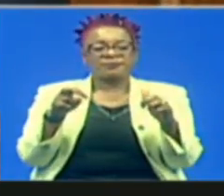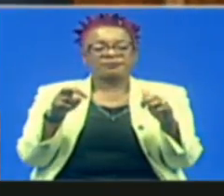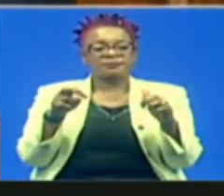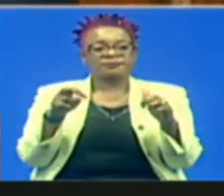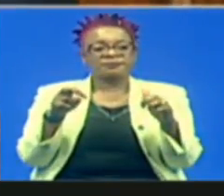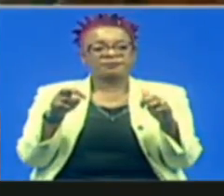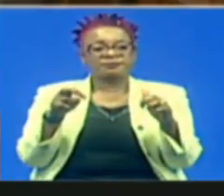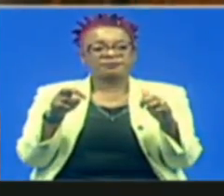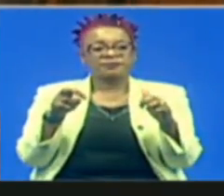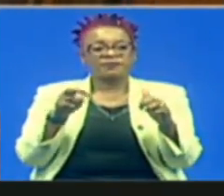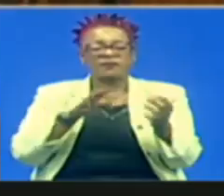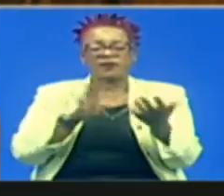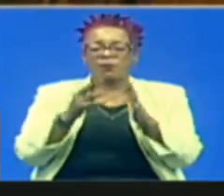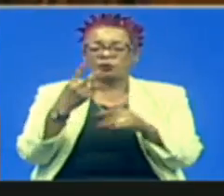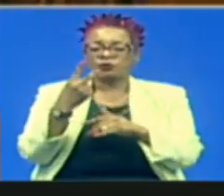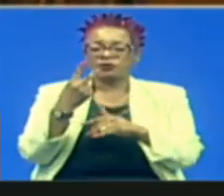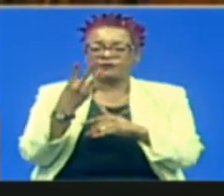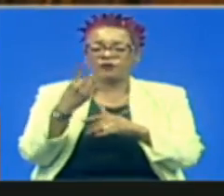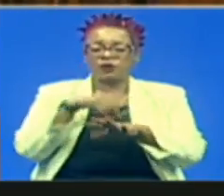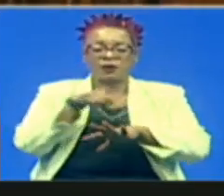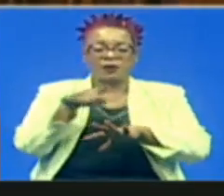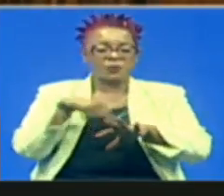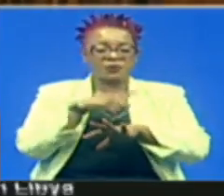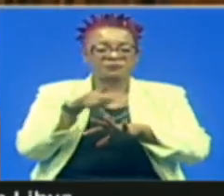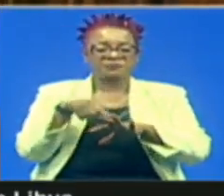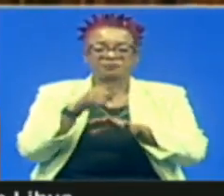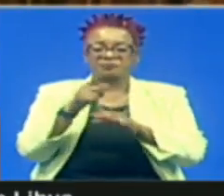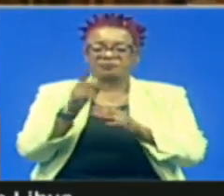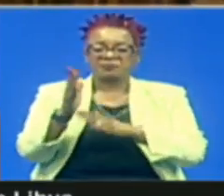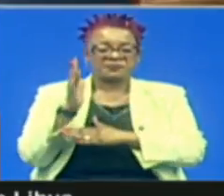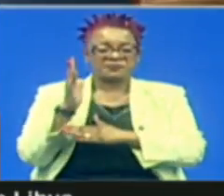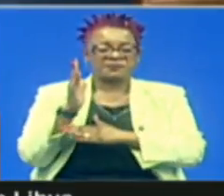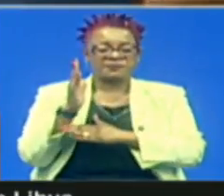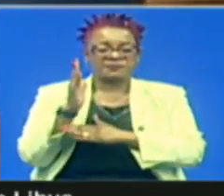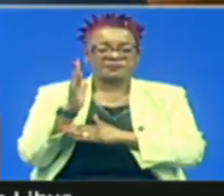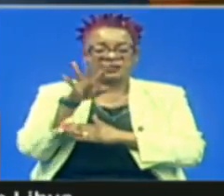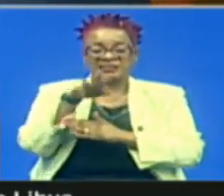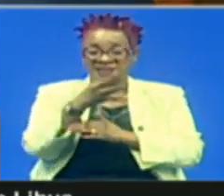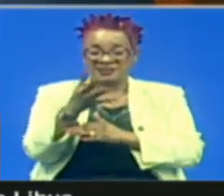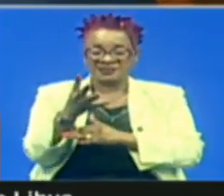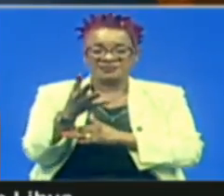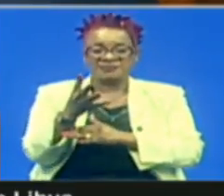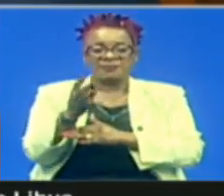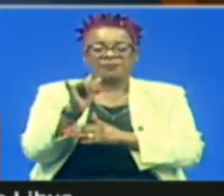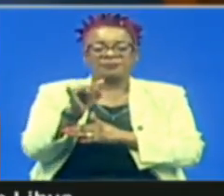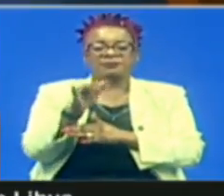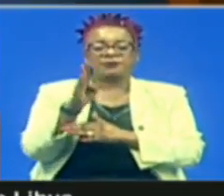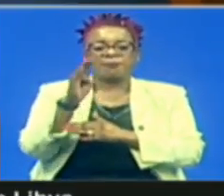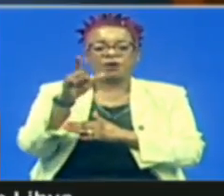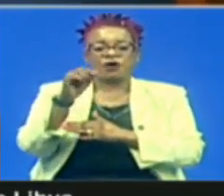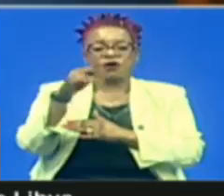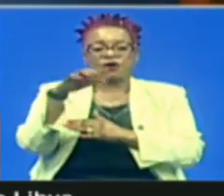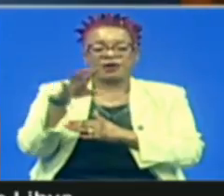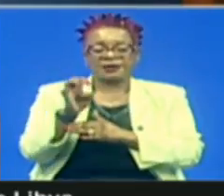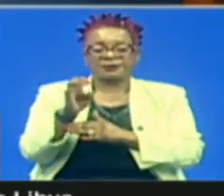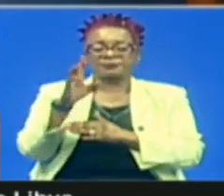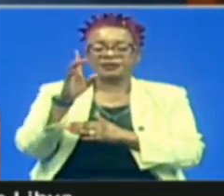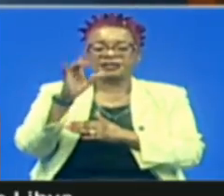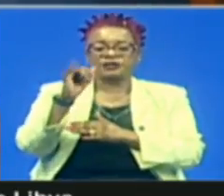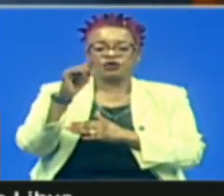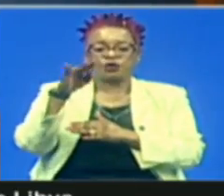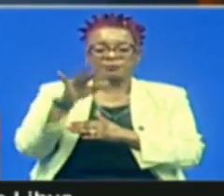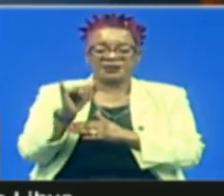After close to 24 hours under the watch of police officers in cells, controversial blogger Dennis Itumbi was